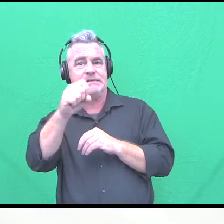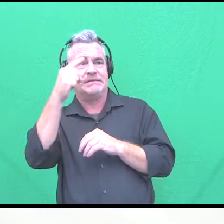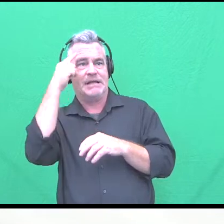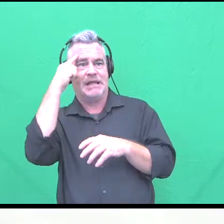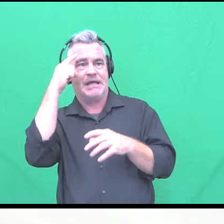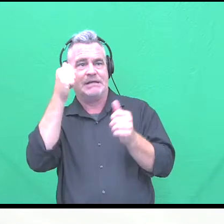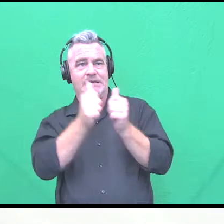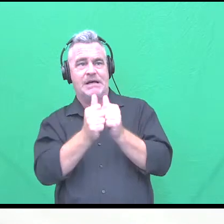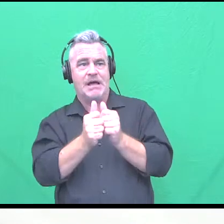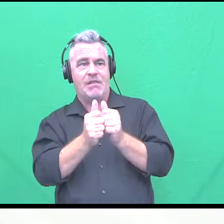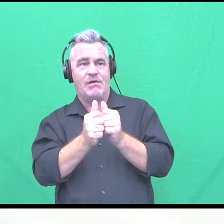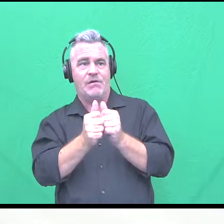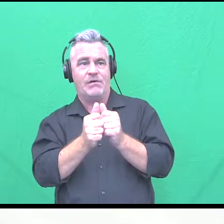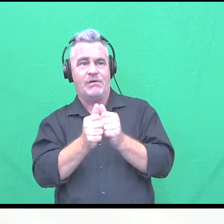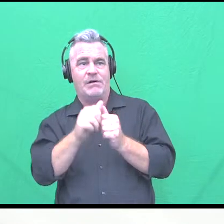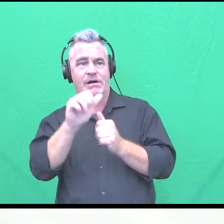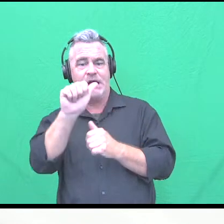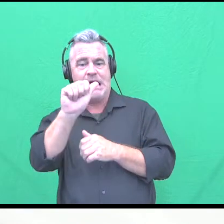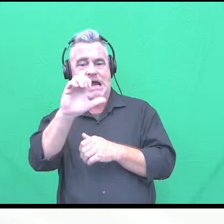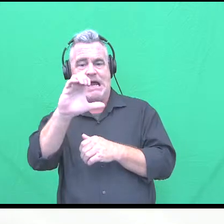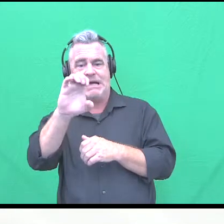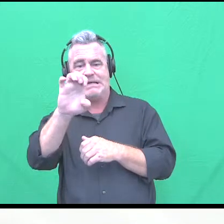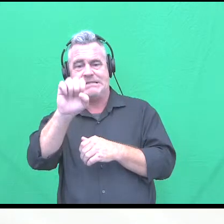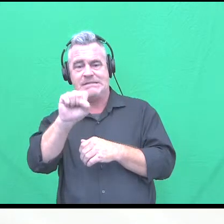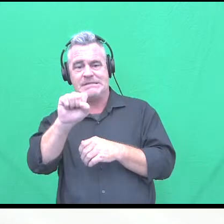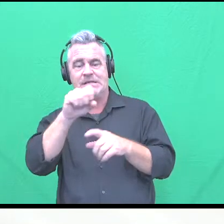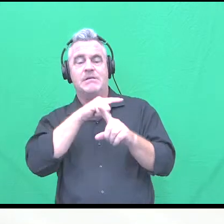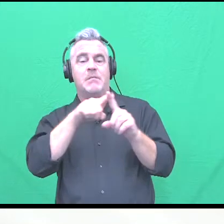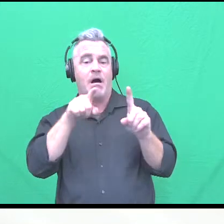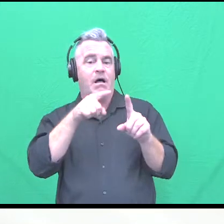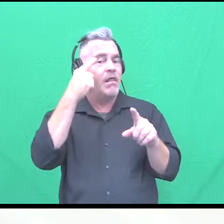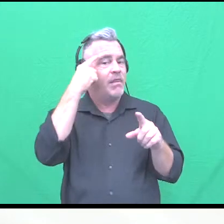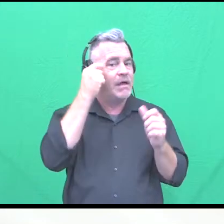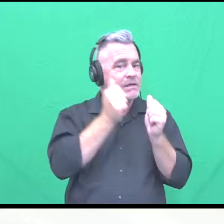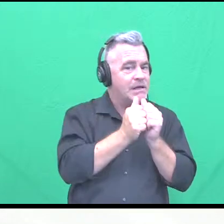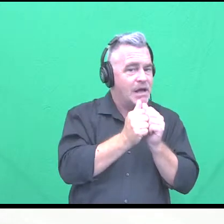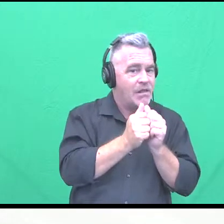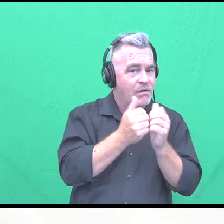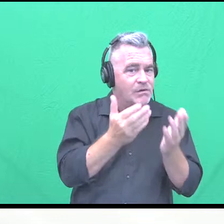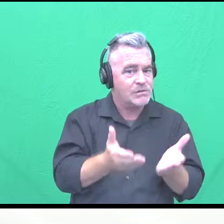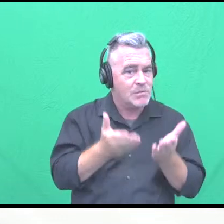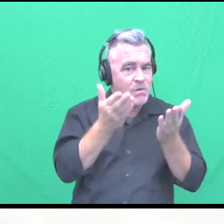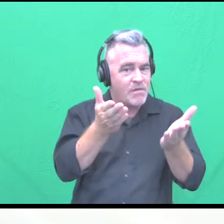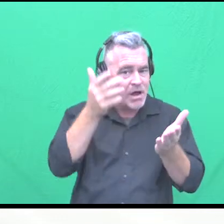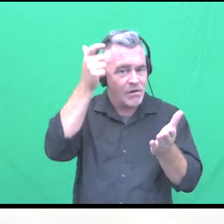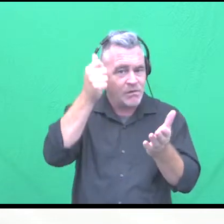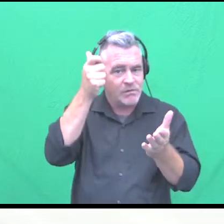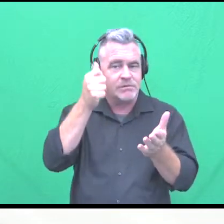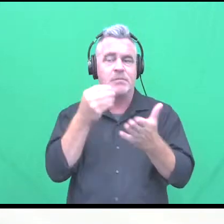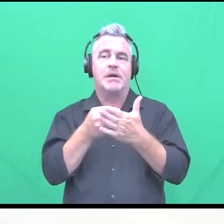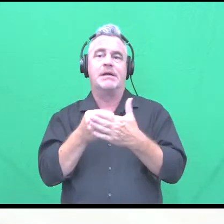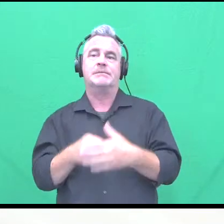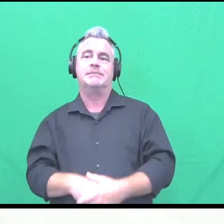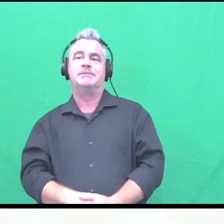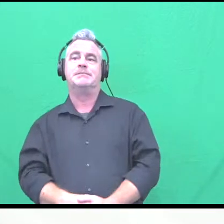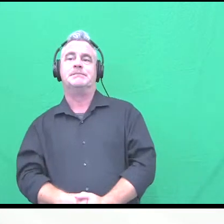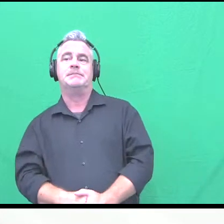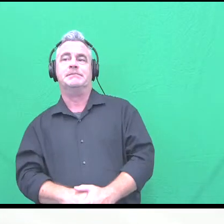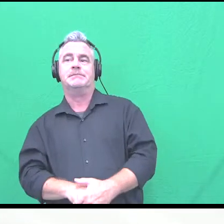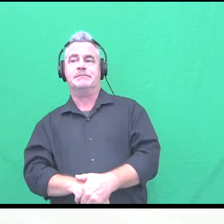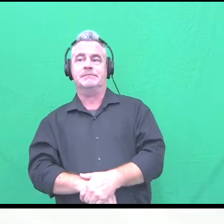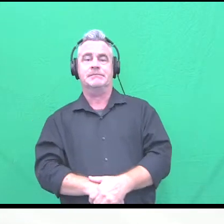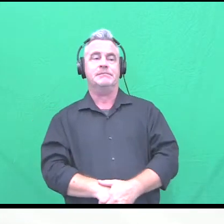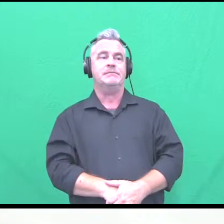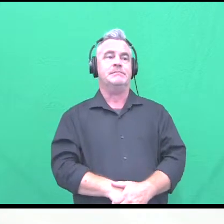just It's ACES? just, they still go to the ACES program, it's just that Think Together is the provider that's supporting our ACES Oh, program. I get it. I understand. Yeah. Thank you. You